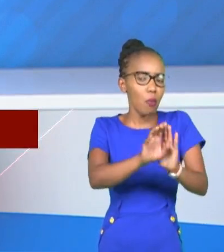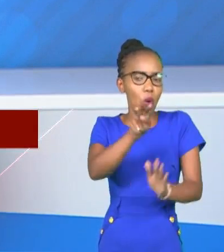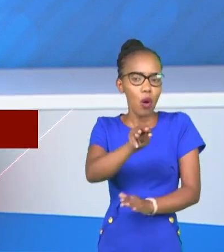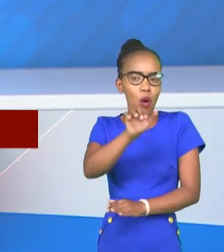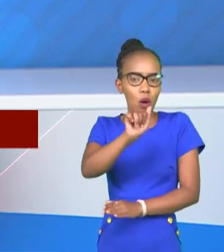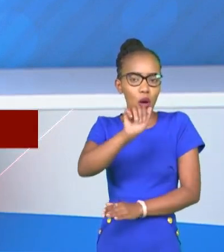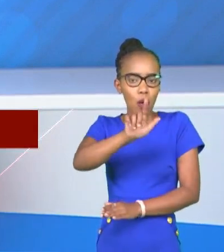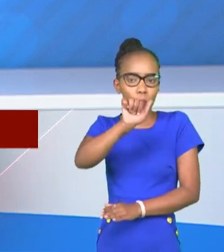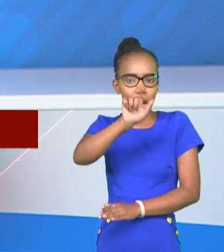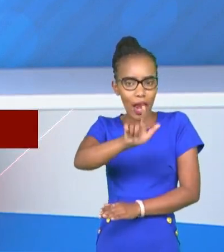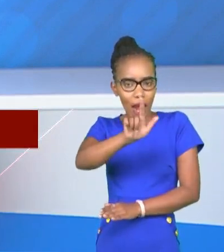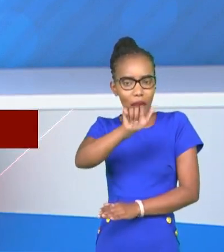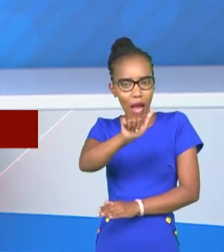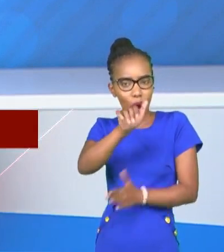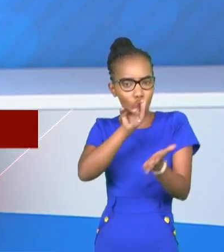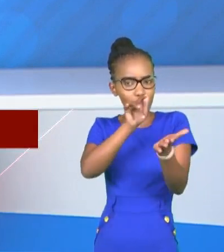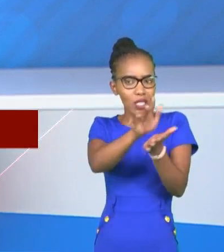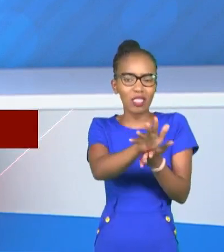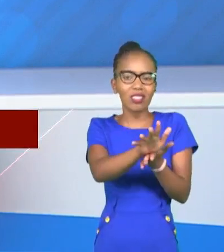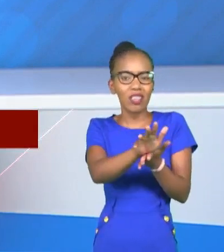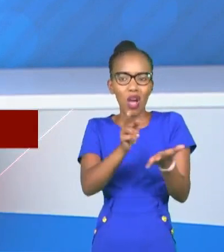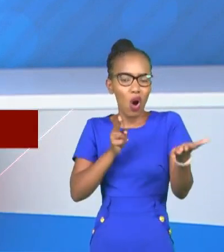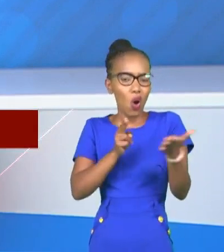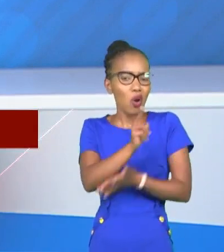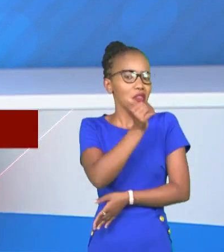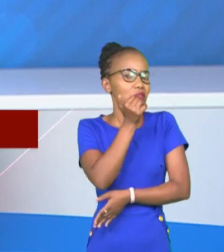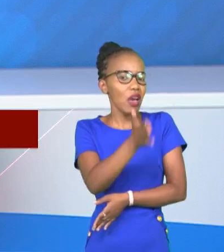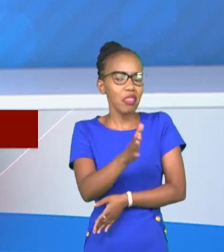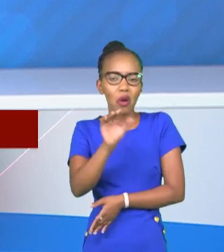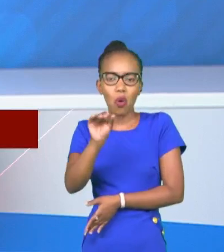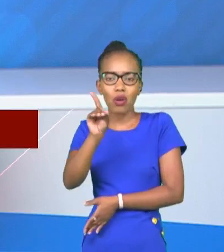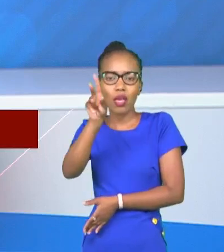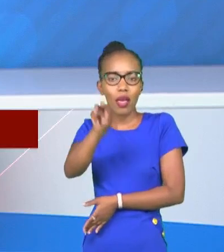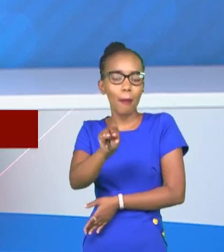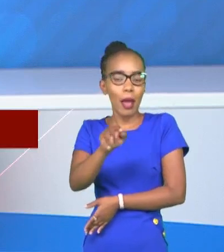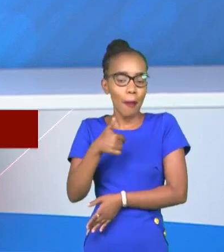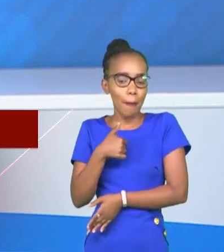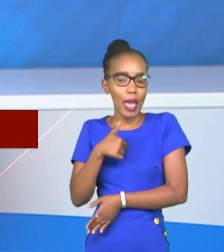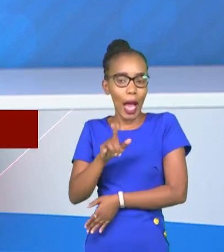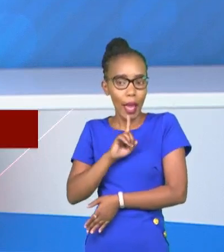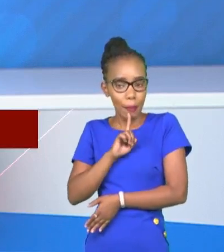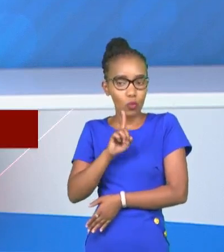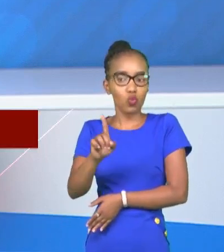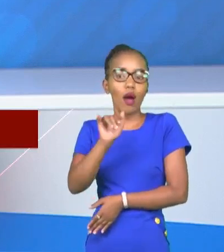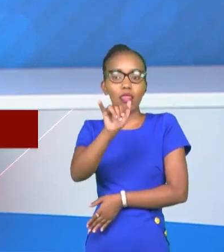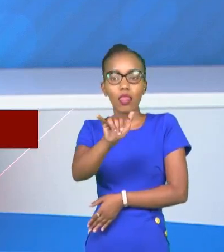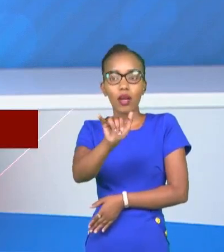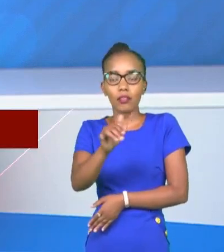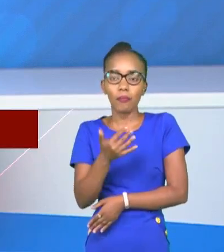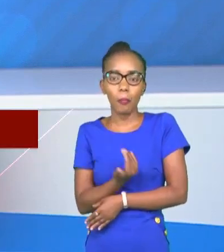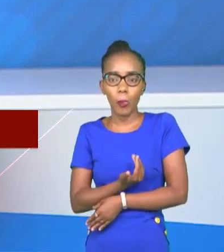the minority, was removed. That shows dishonest from ODM. So I'm very sure that. With such and